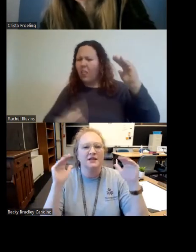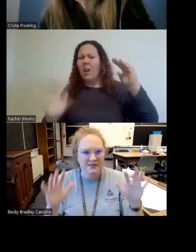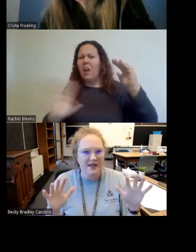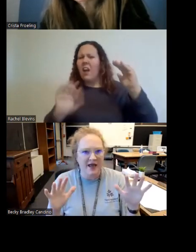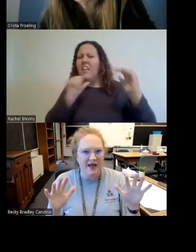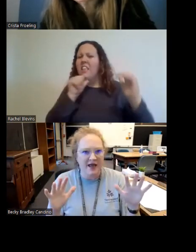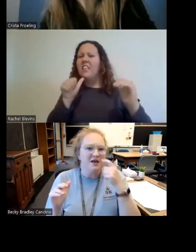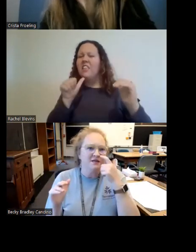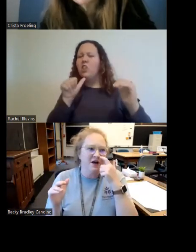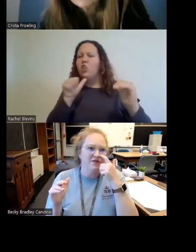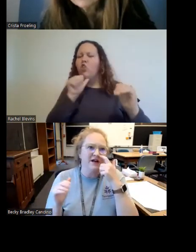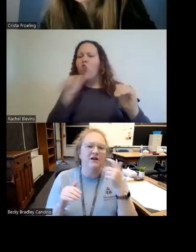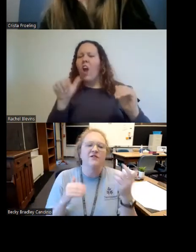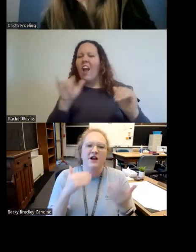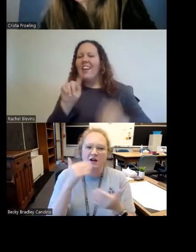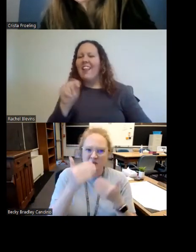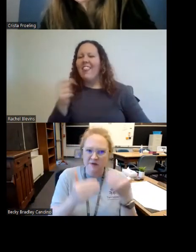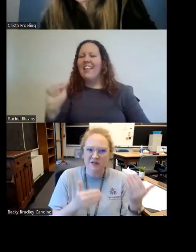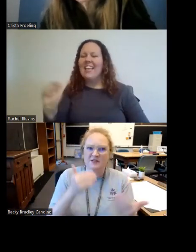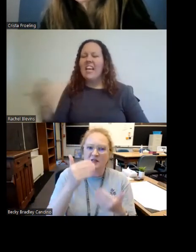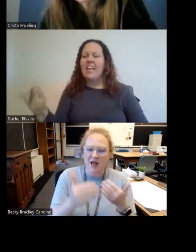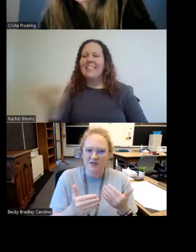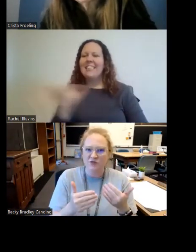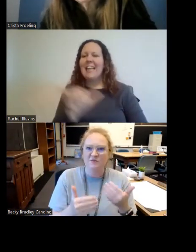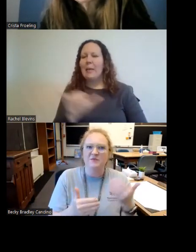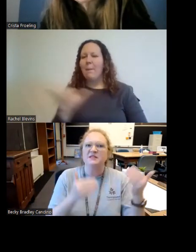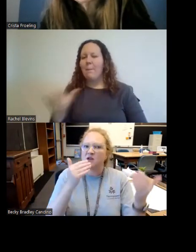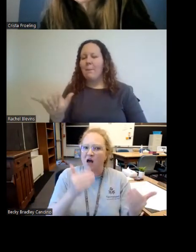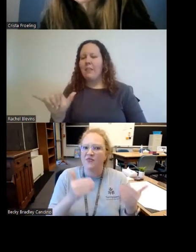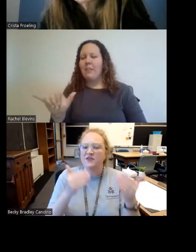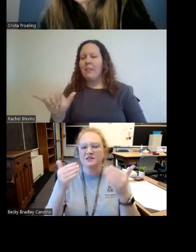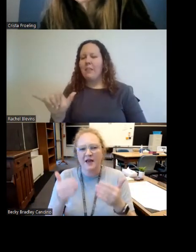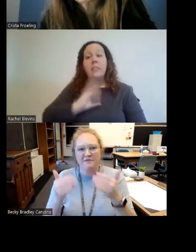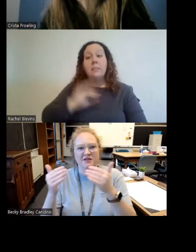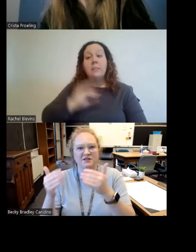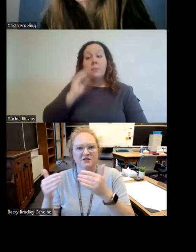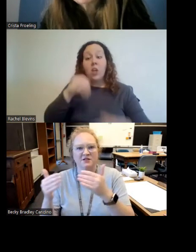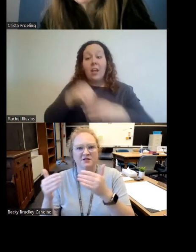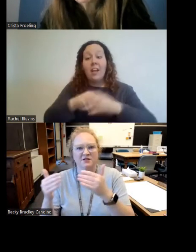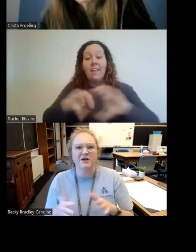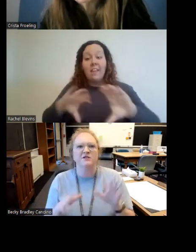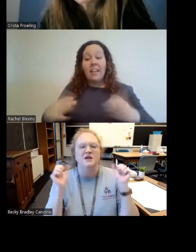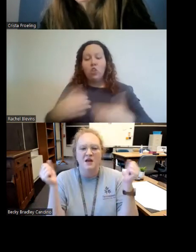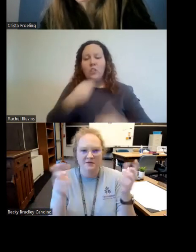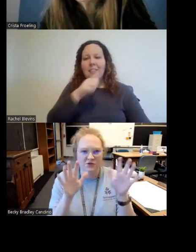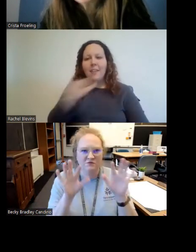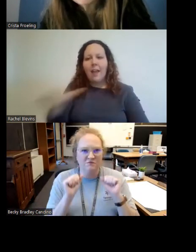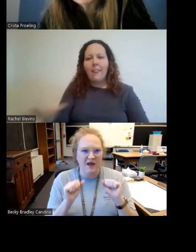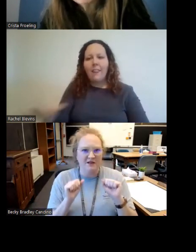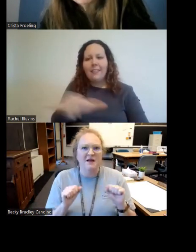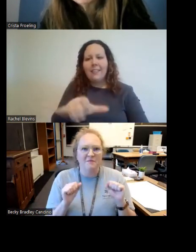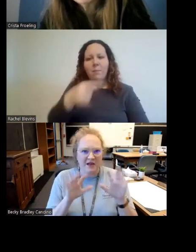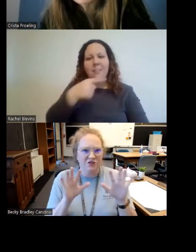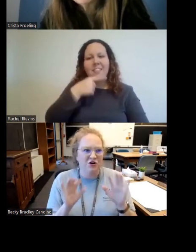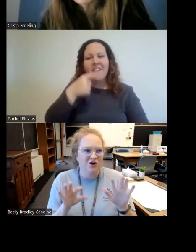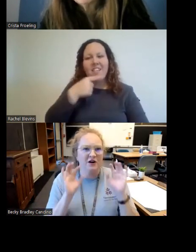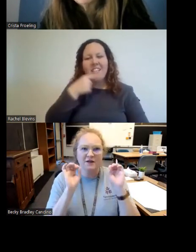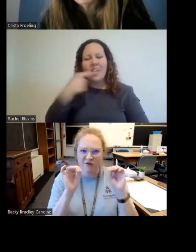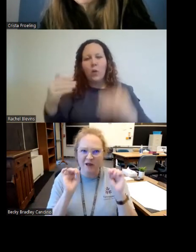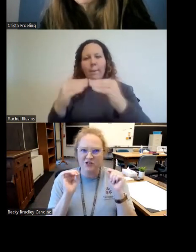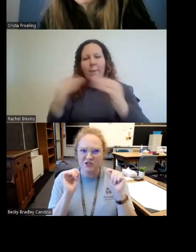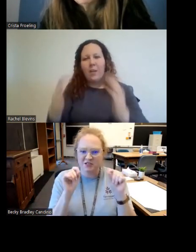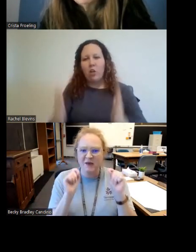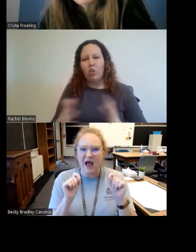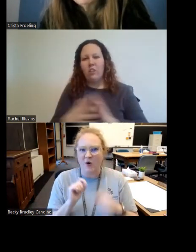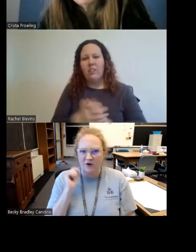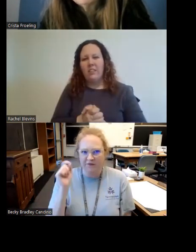the same. So their experience in the classroom is not the same as their hearing peers. That's right. Making sure